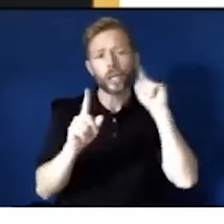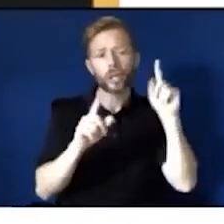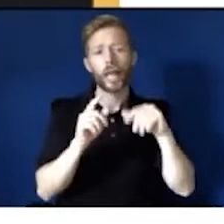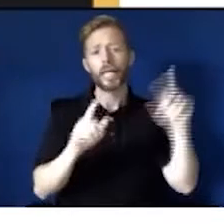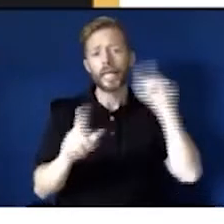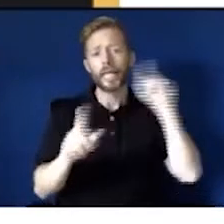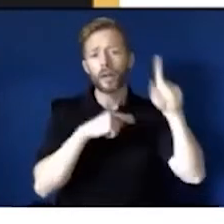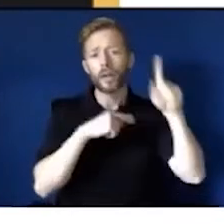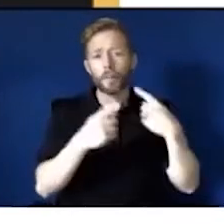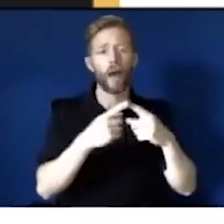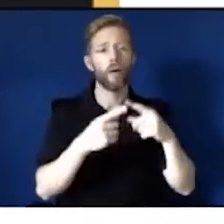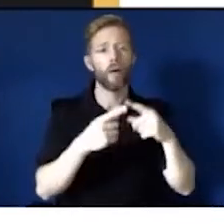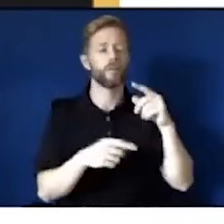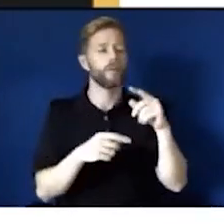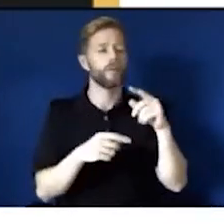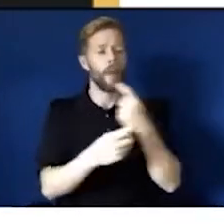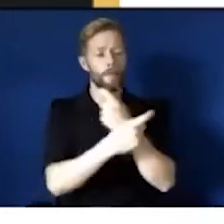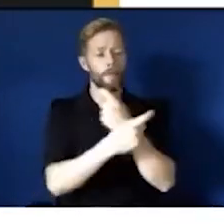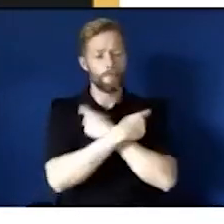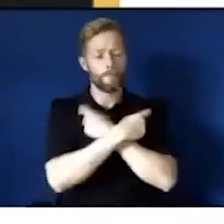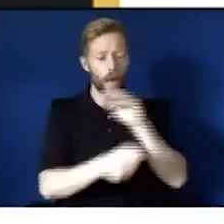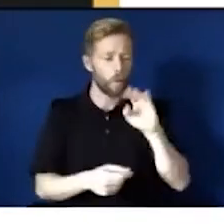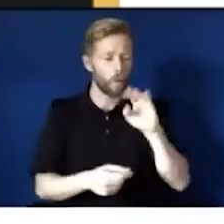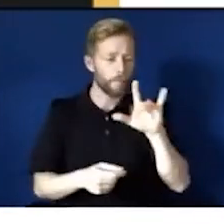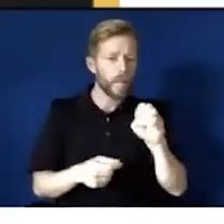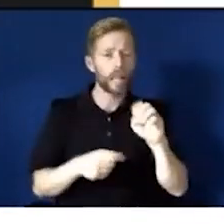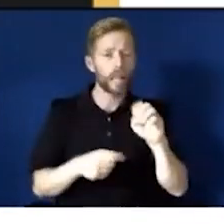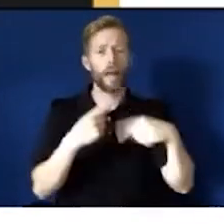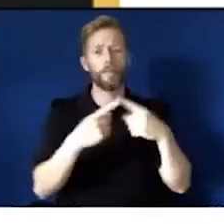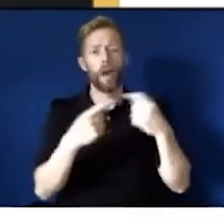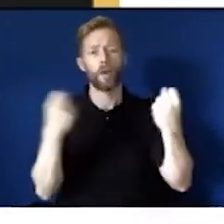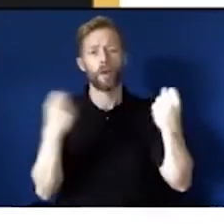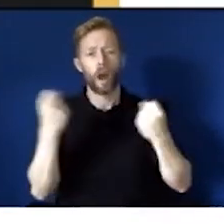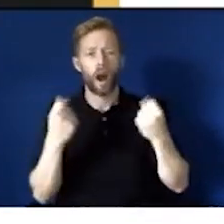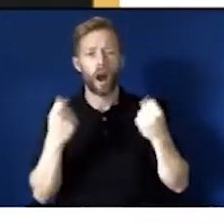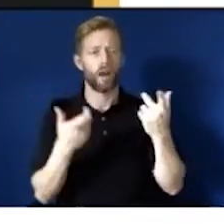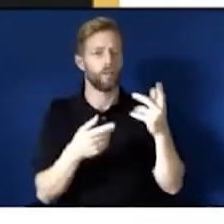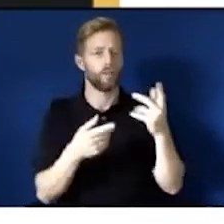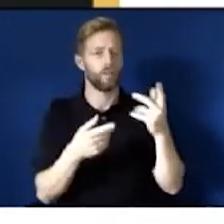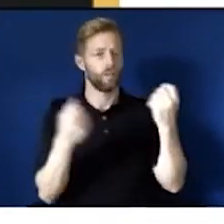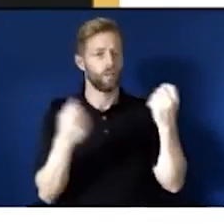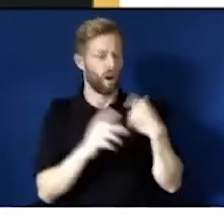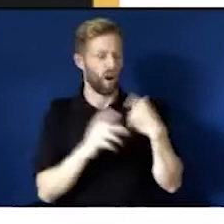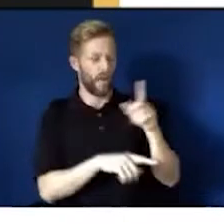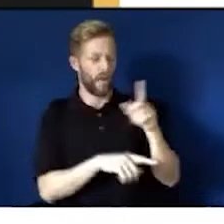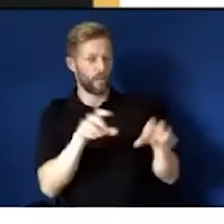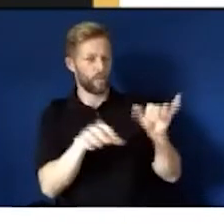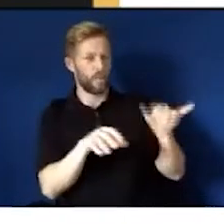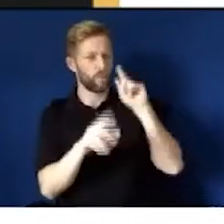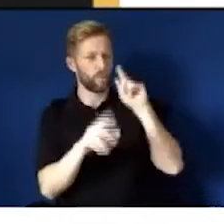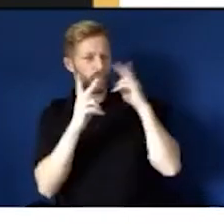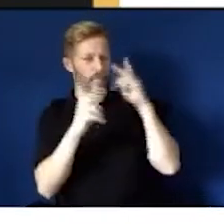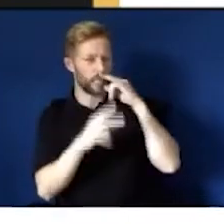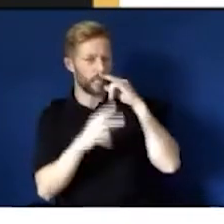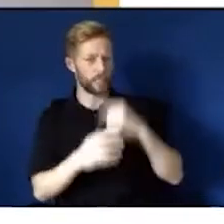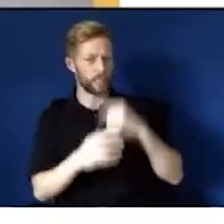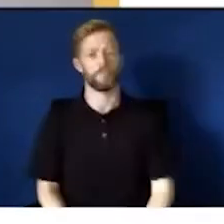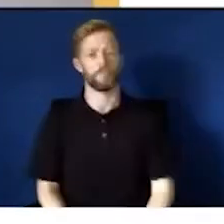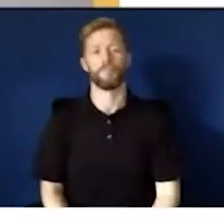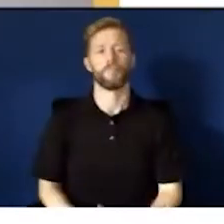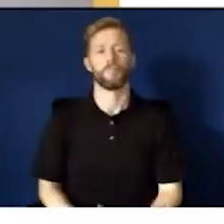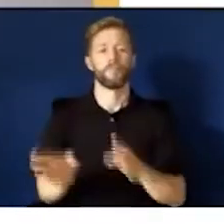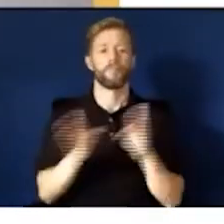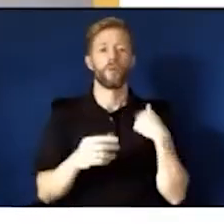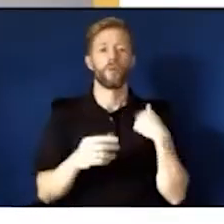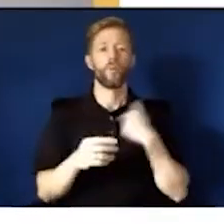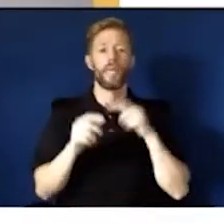You hear about the Batmobile, about the Millennium Falcon, or about a car. Like, nah, I can't do that. That's for sighted kids. learn